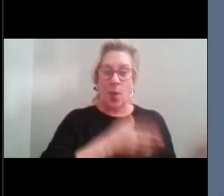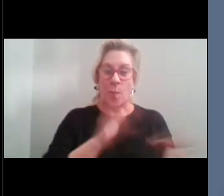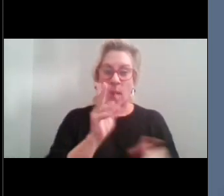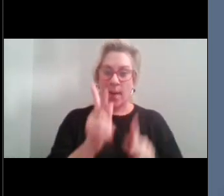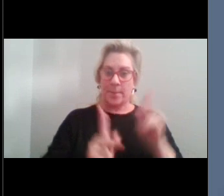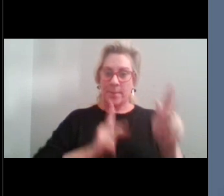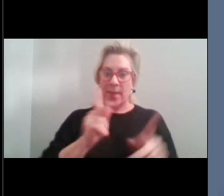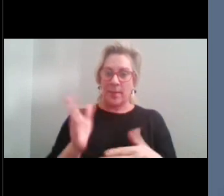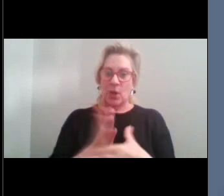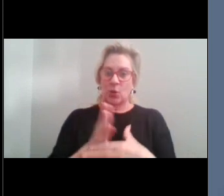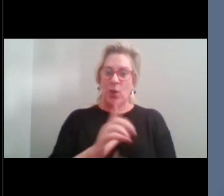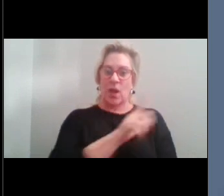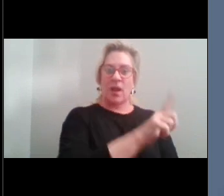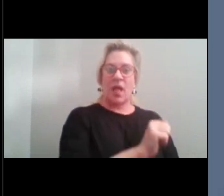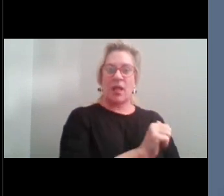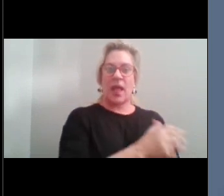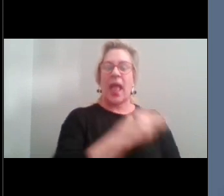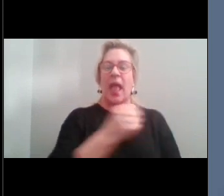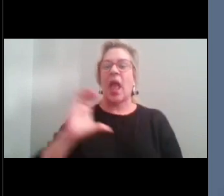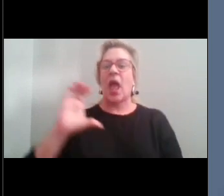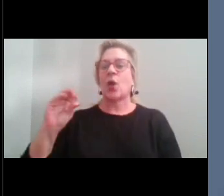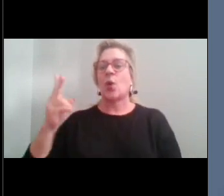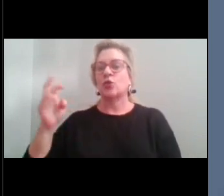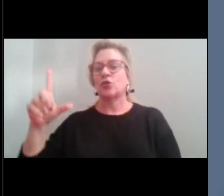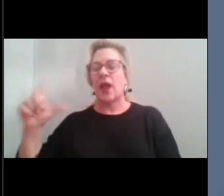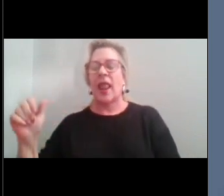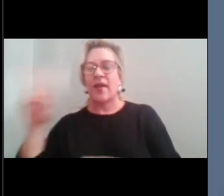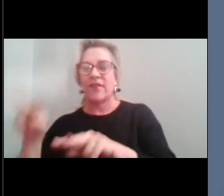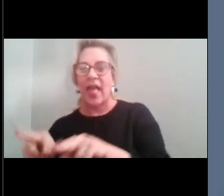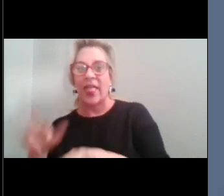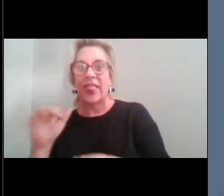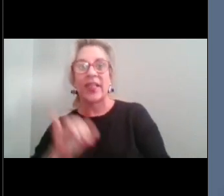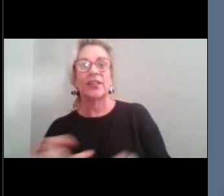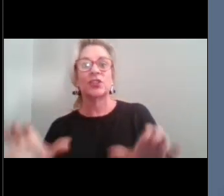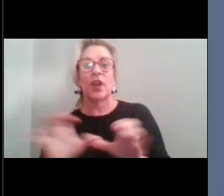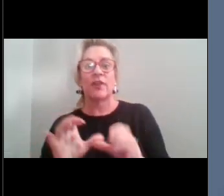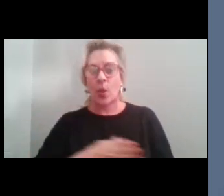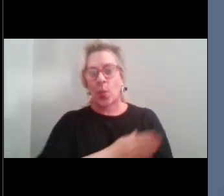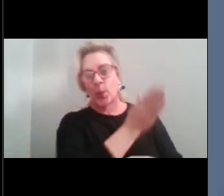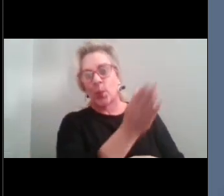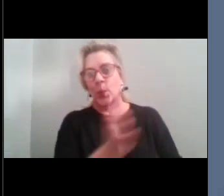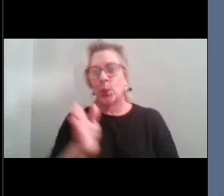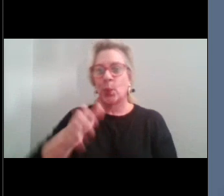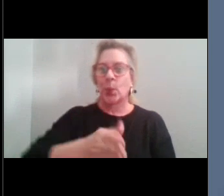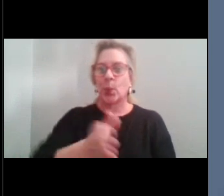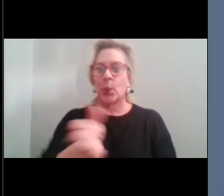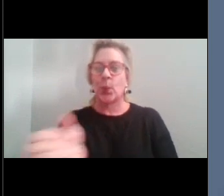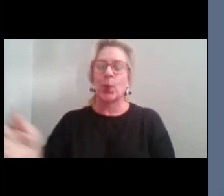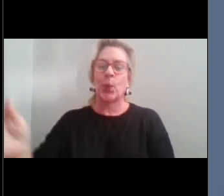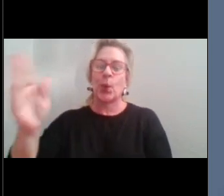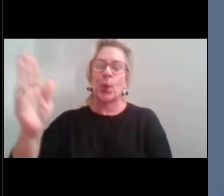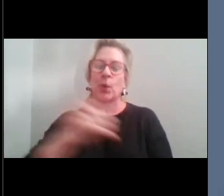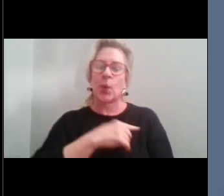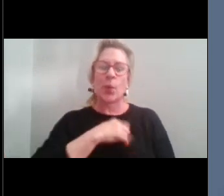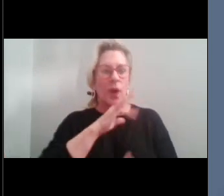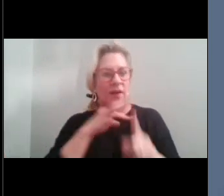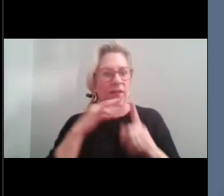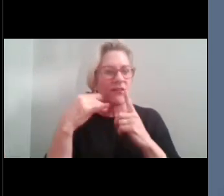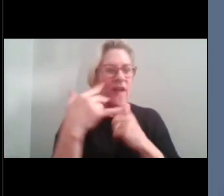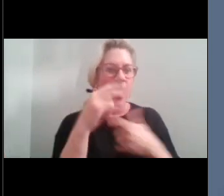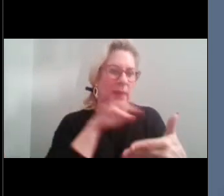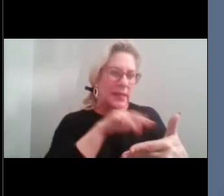Los Angeles and the Coachella Valley. This certification clears a path for in-depth environmental studies to advance this